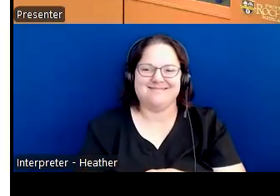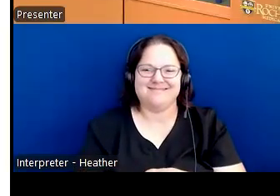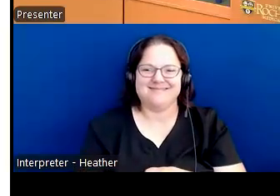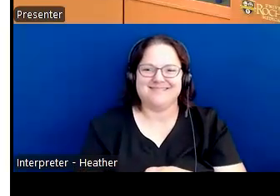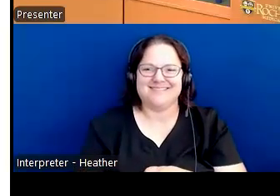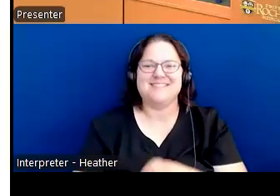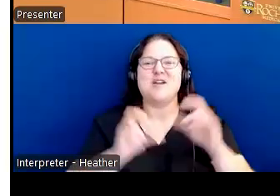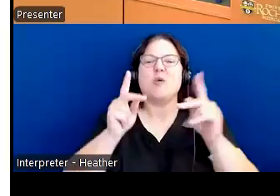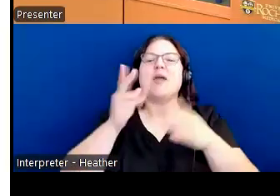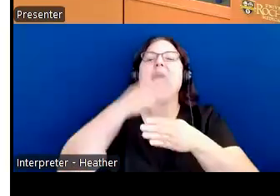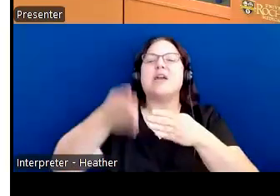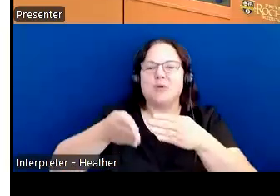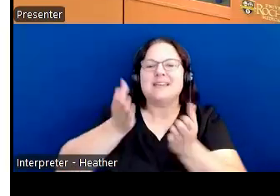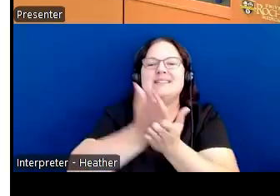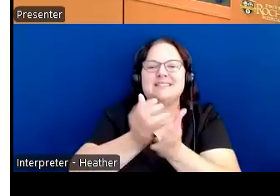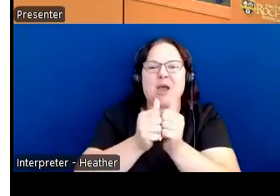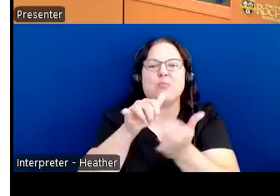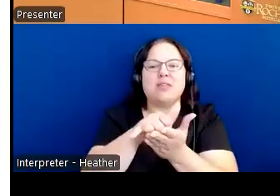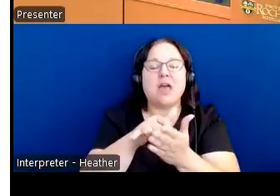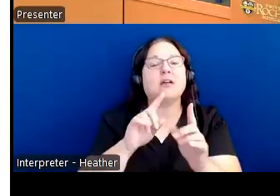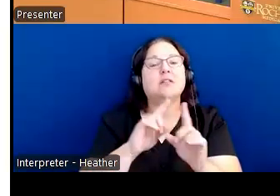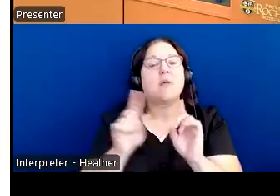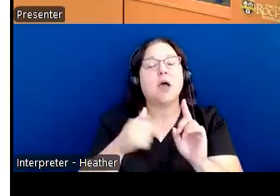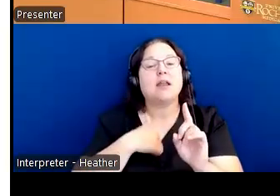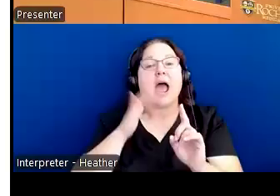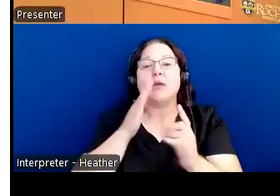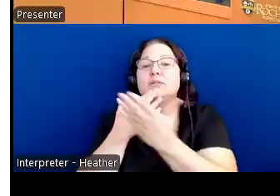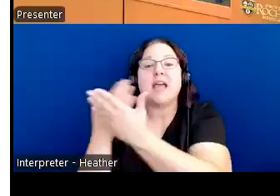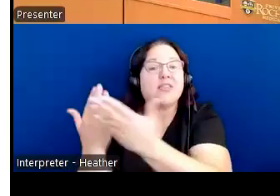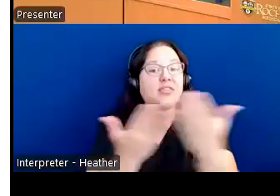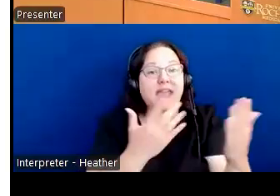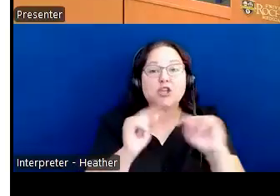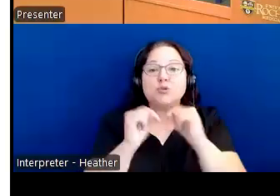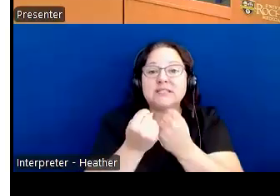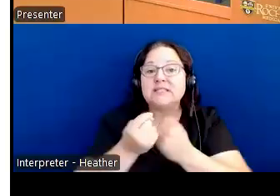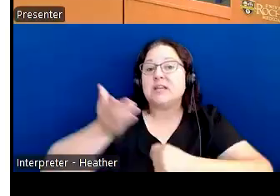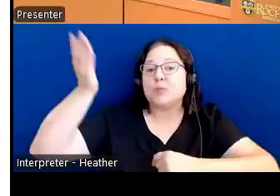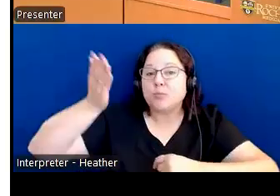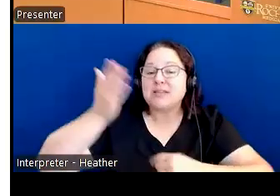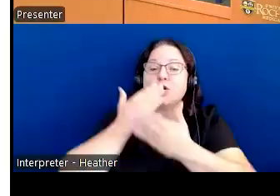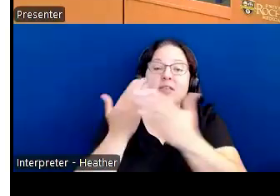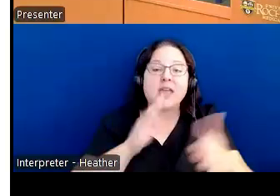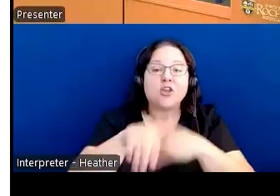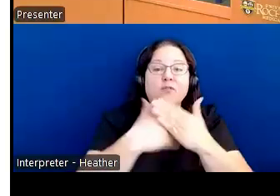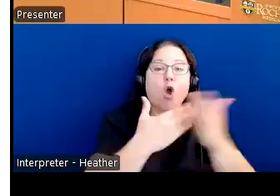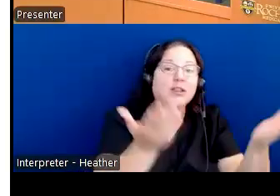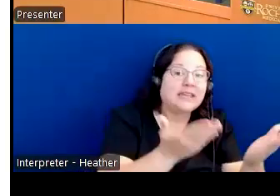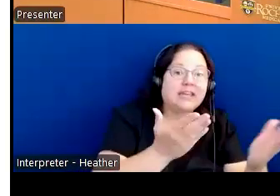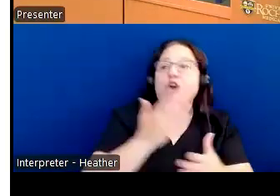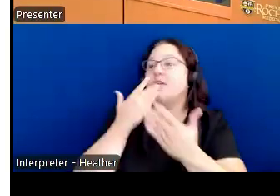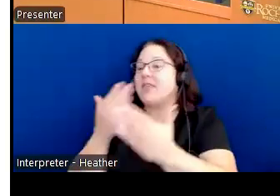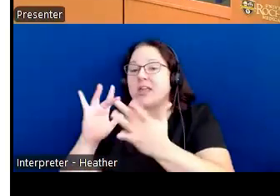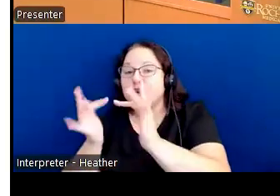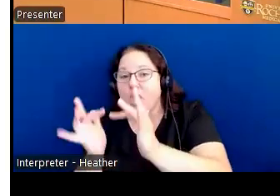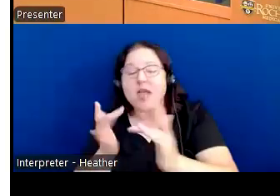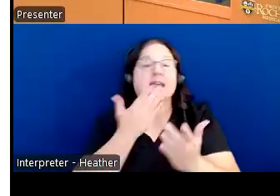Ending on that one. Thank you so much, Sean. Well, with that, I will say thank you to our team of presenters. Thank you to all of you in the room and online. Thank you for your